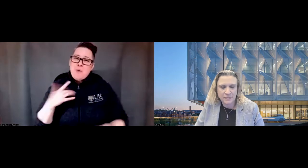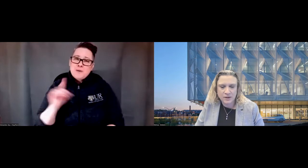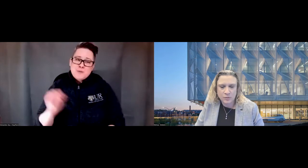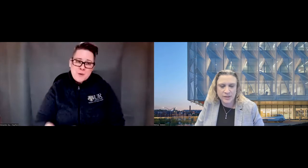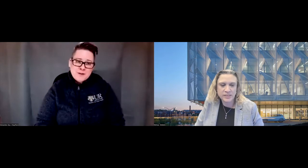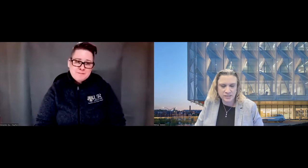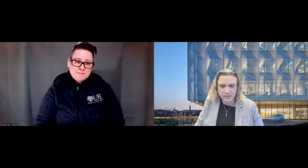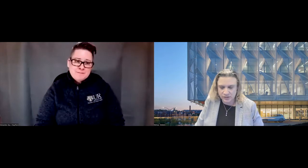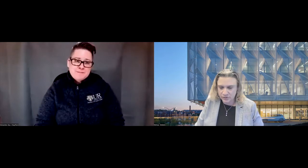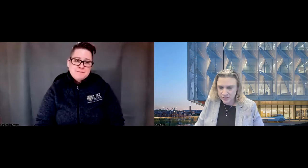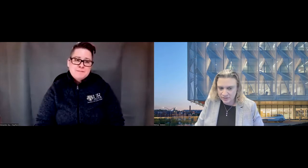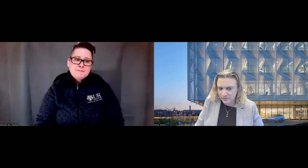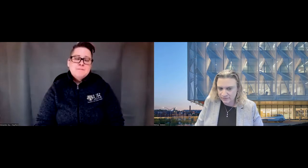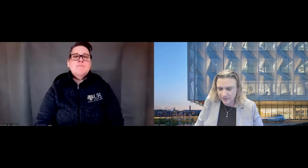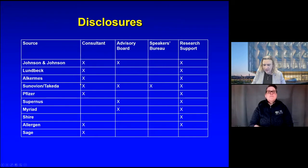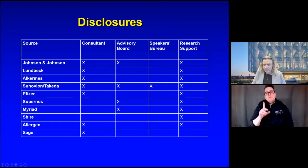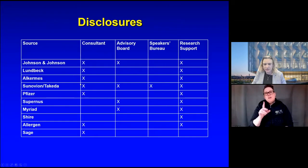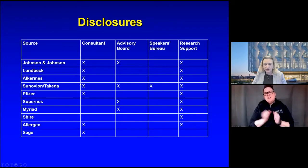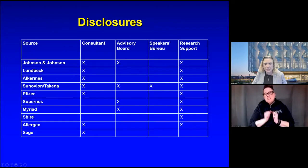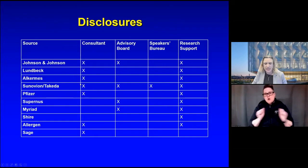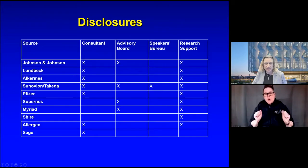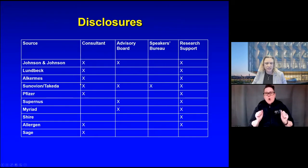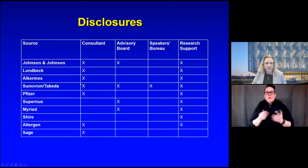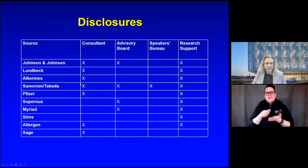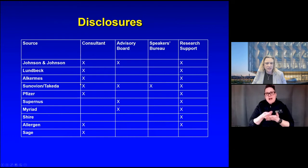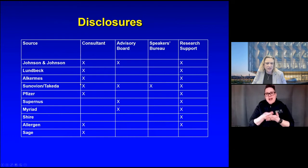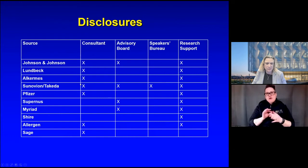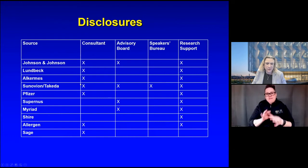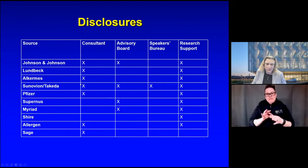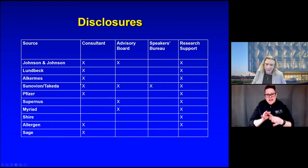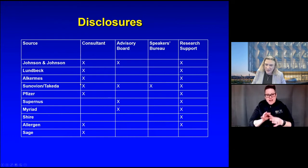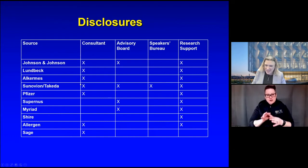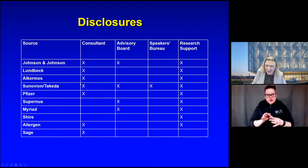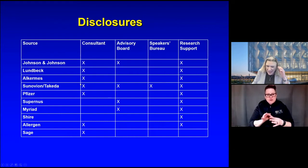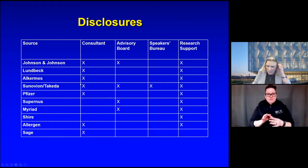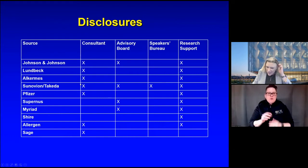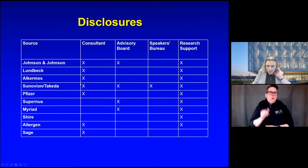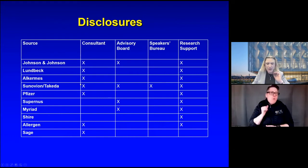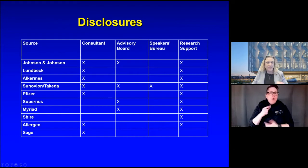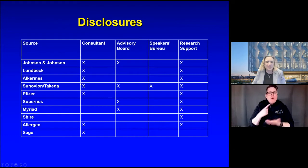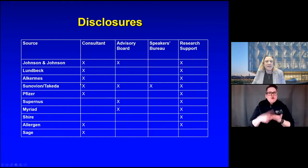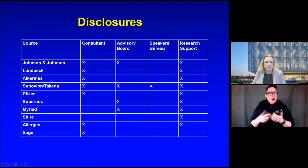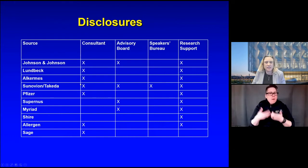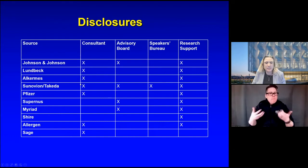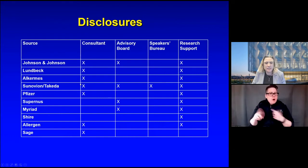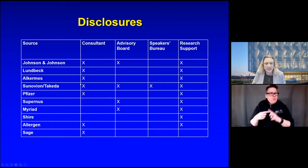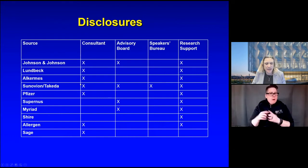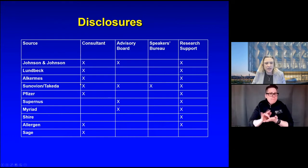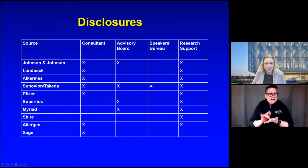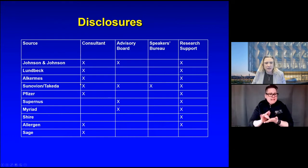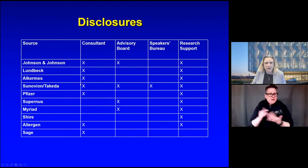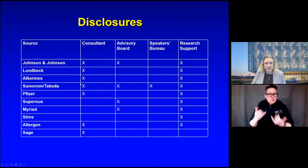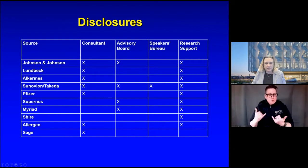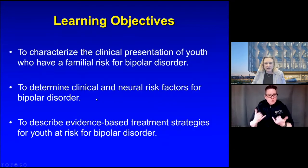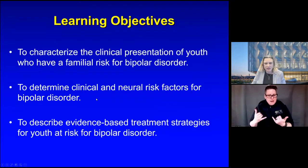disorder. Wanted to disclose financial affiliations. Won't really be talking much about medications